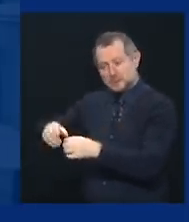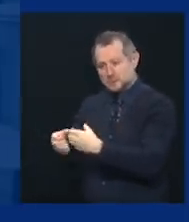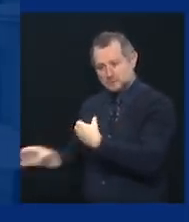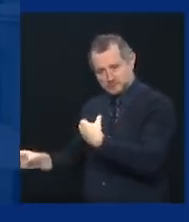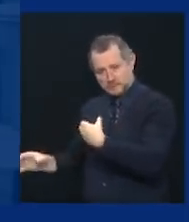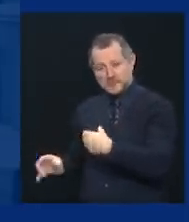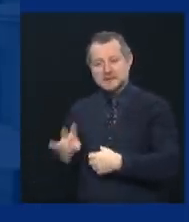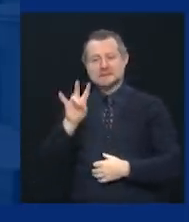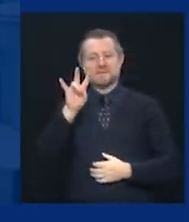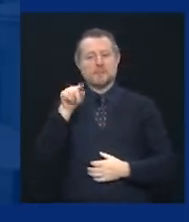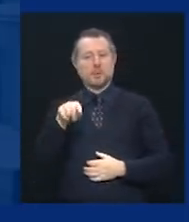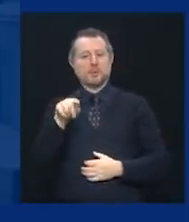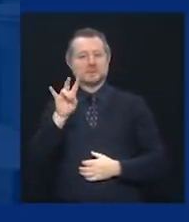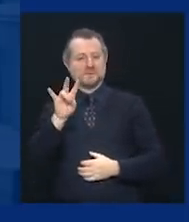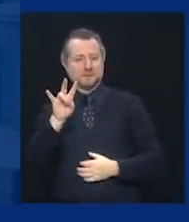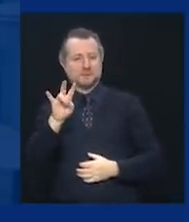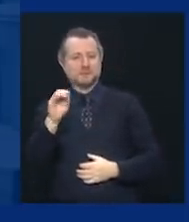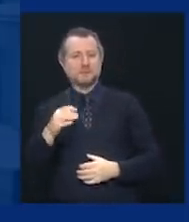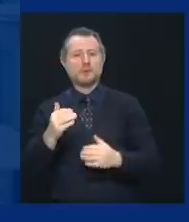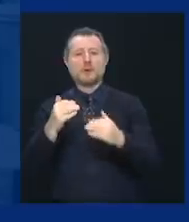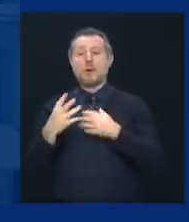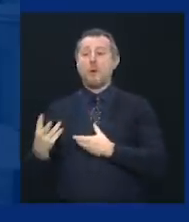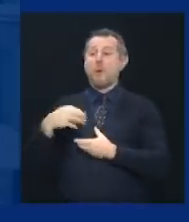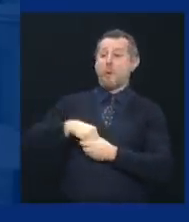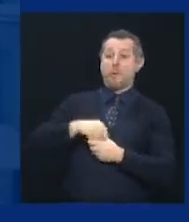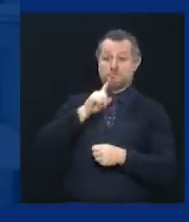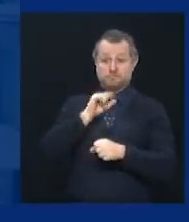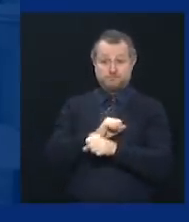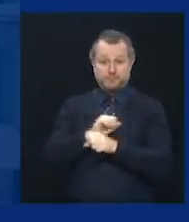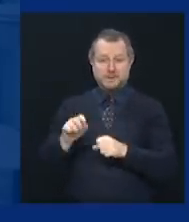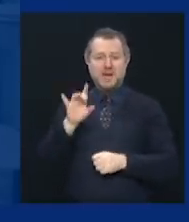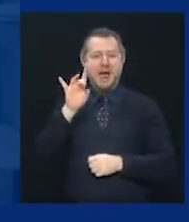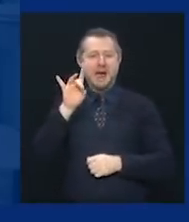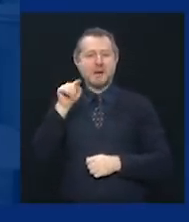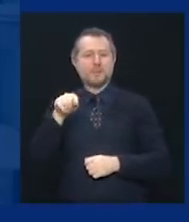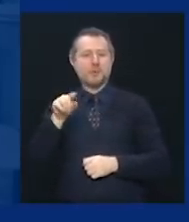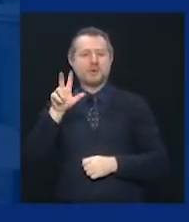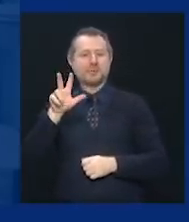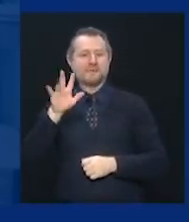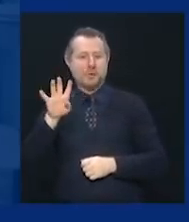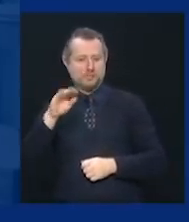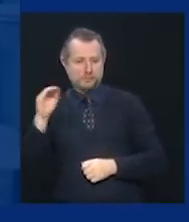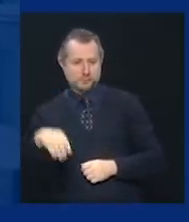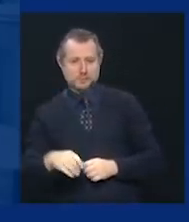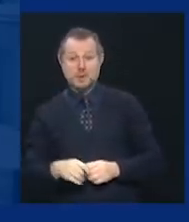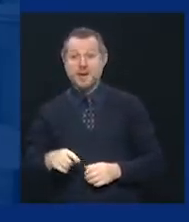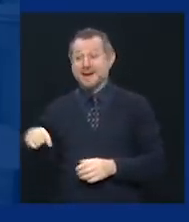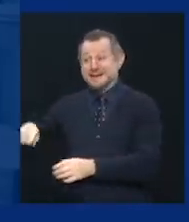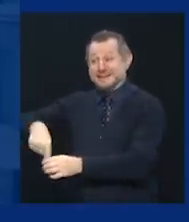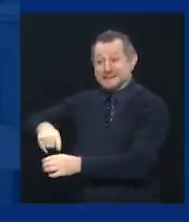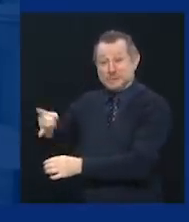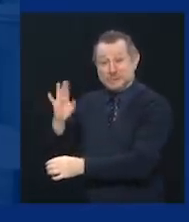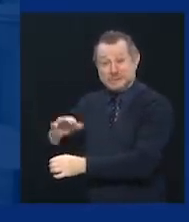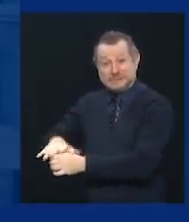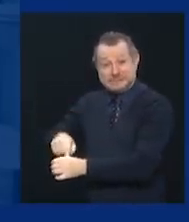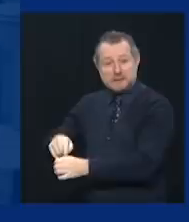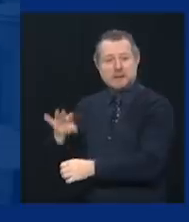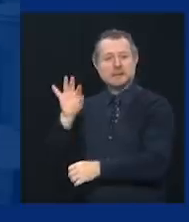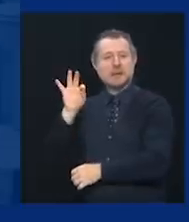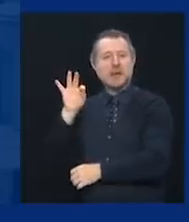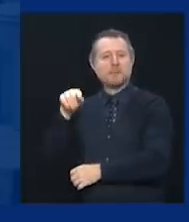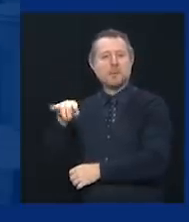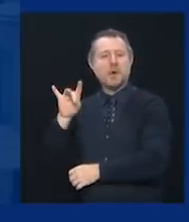statewide. With microclusters, 8.34. The microclusters themselves,